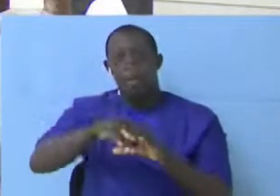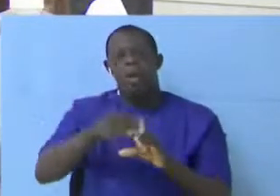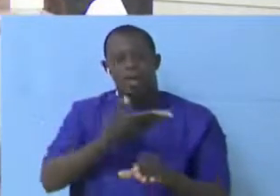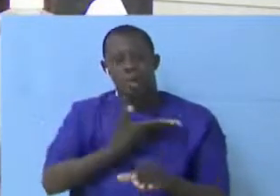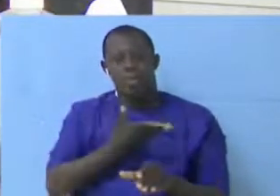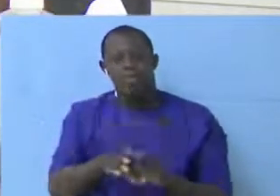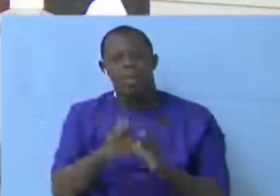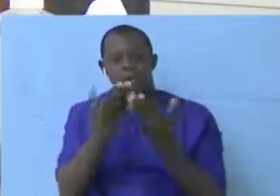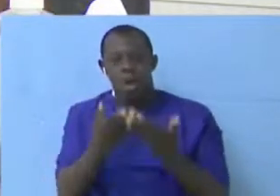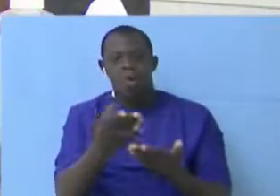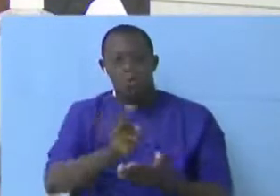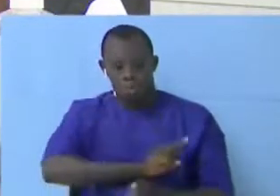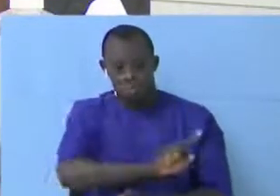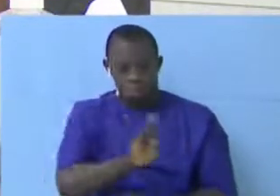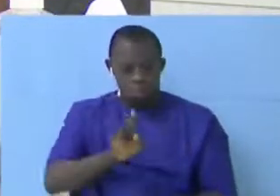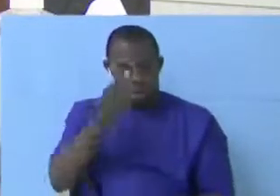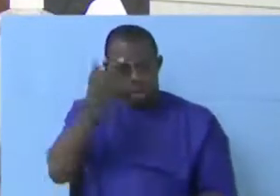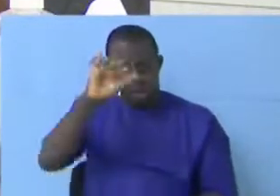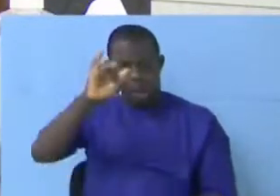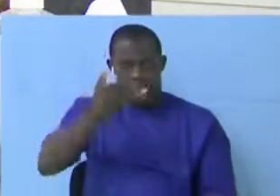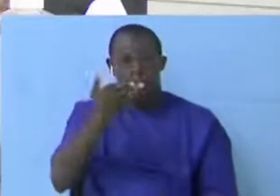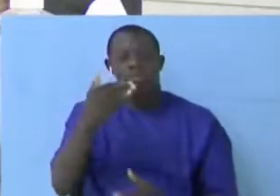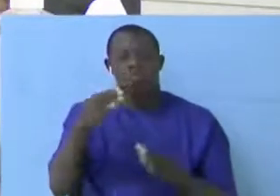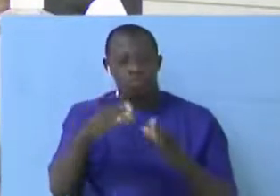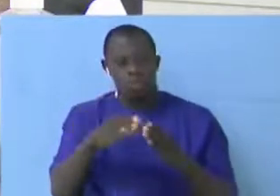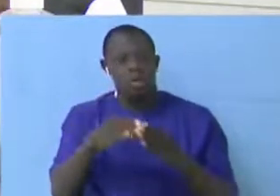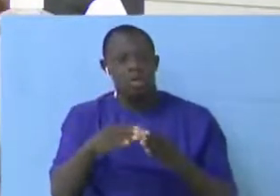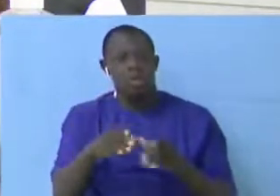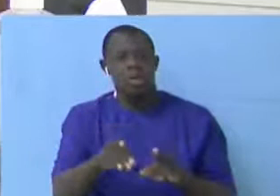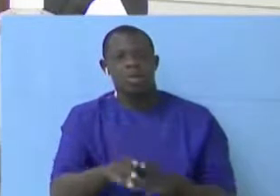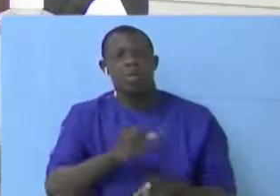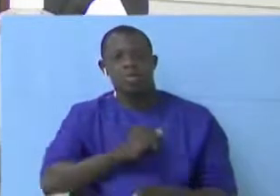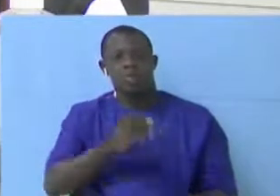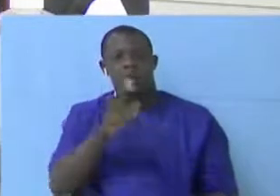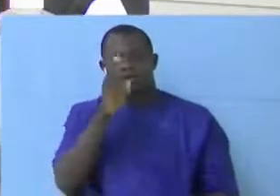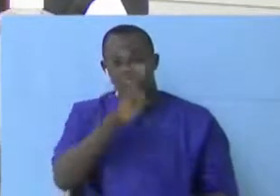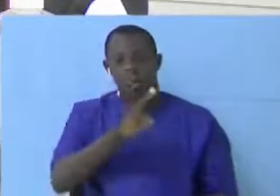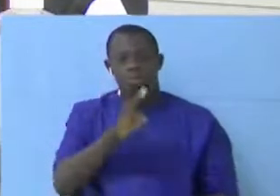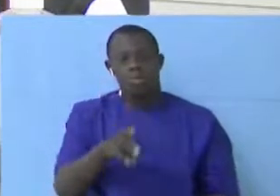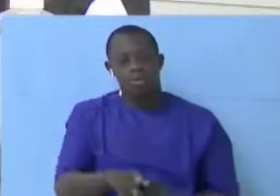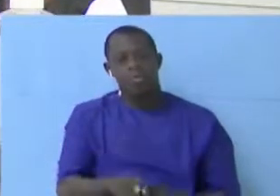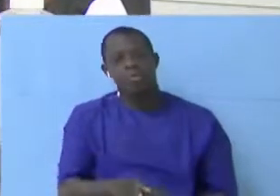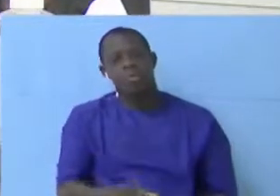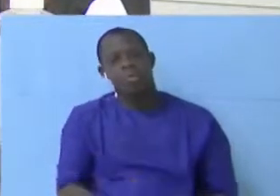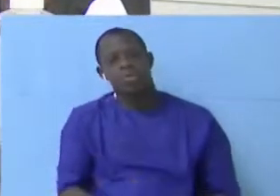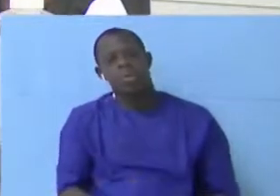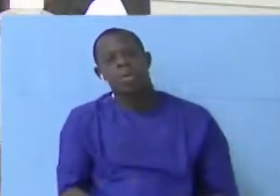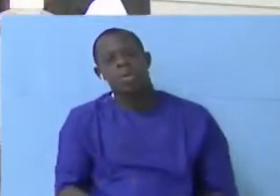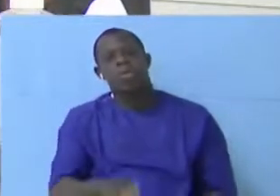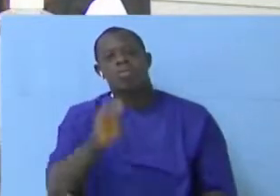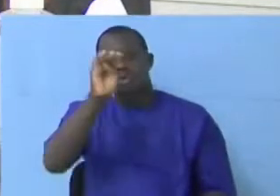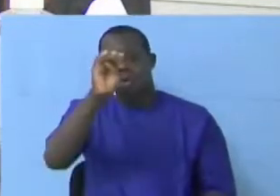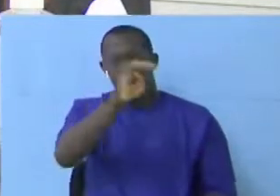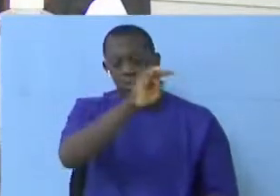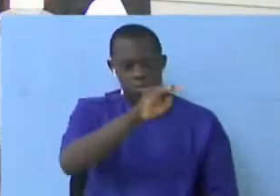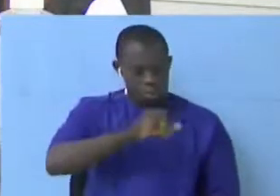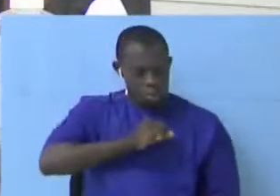we agreed. He will rally his men, I rally my men, we converge at Kairaba police station.